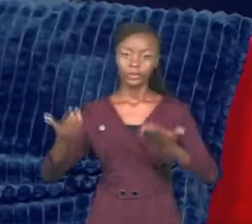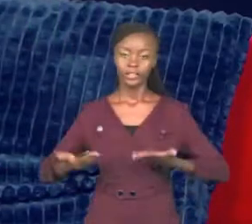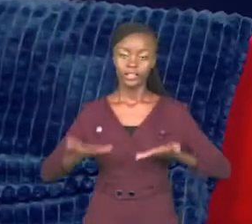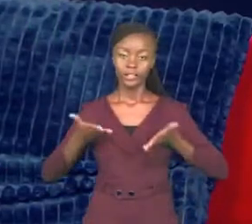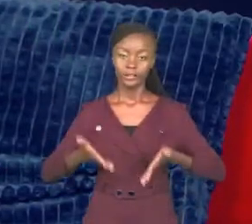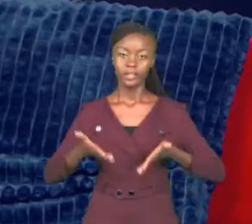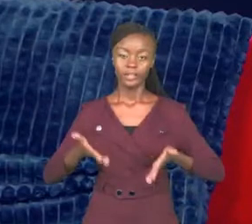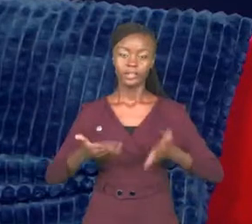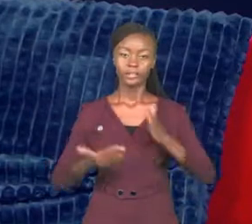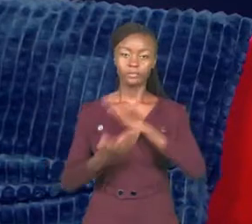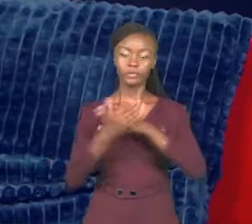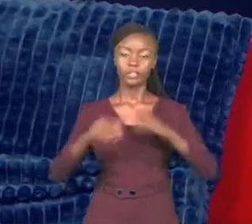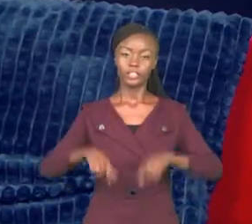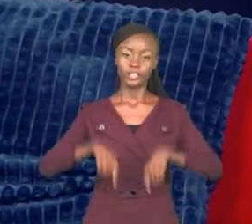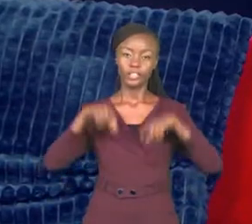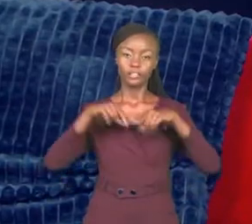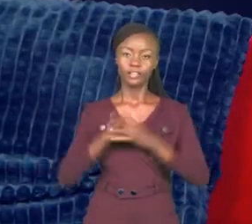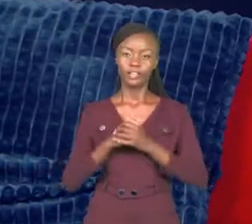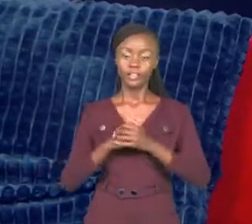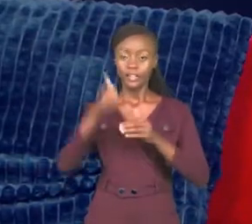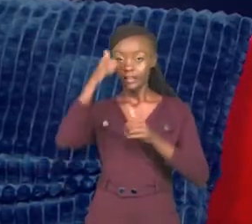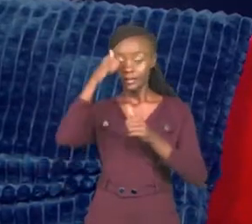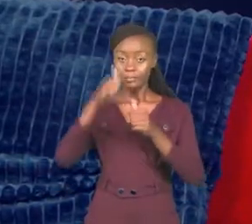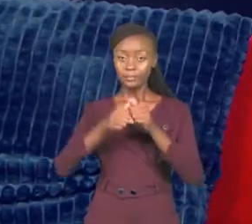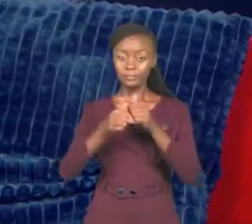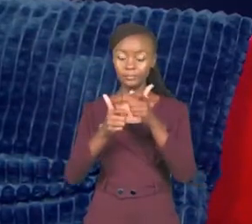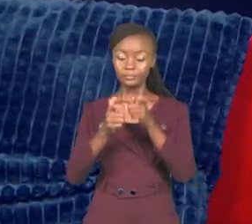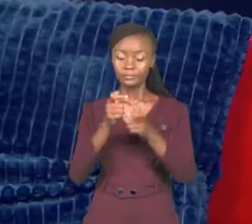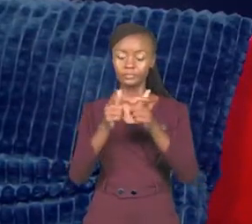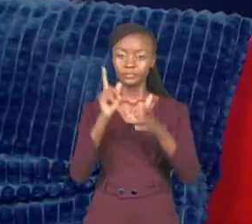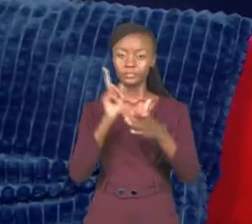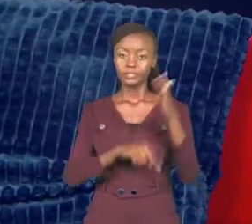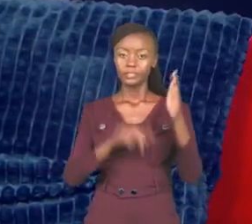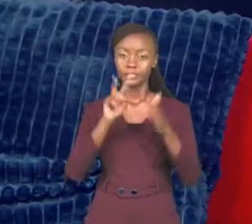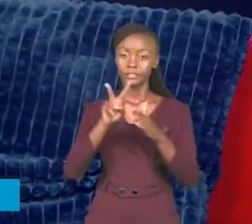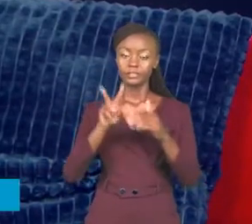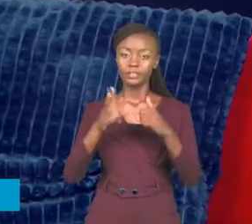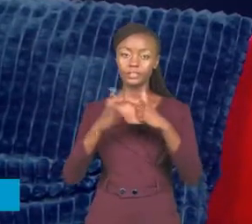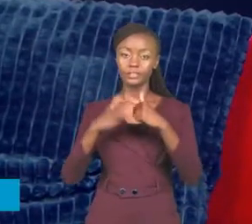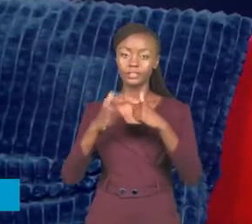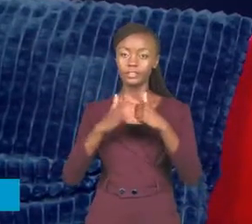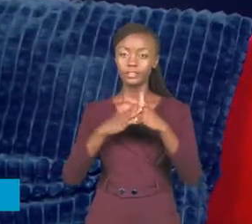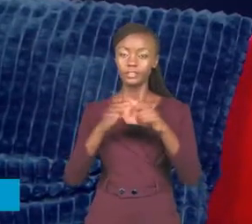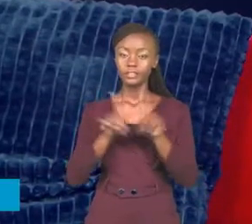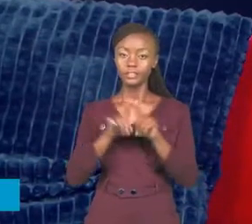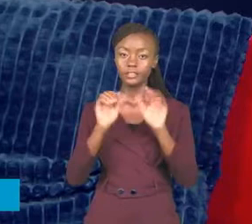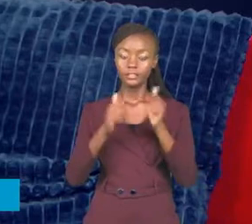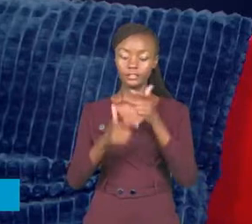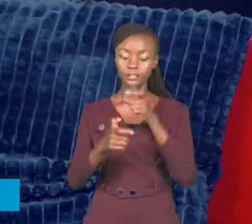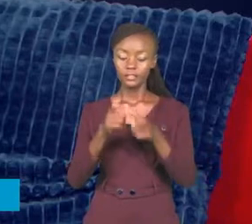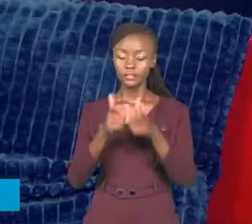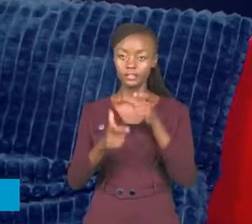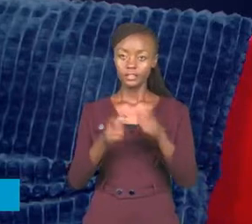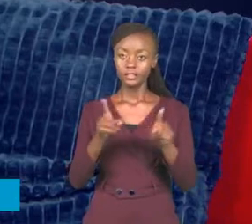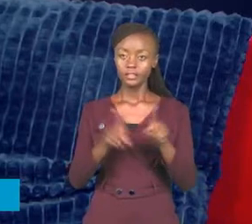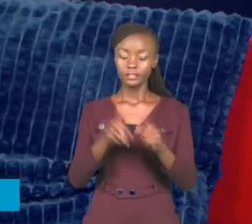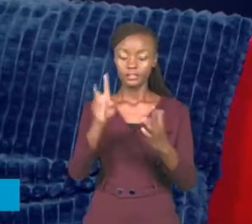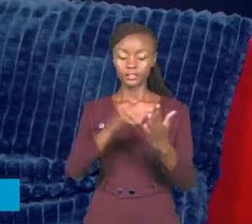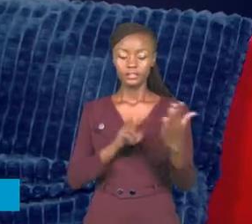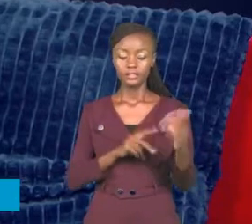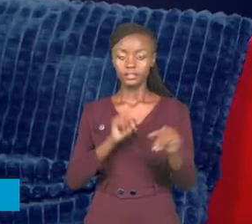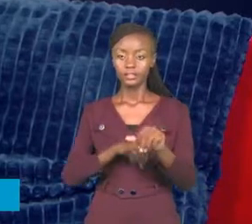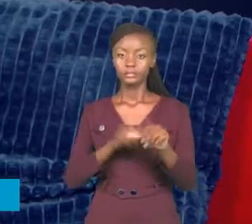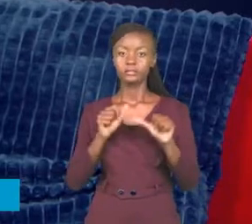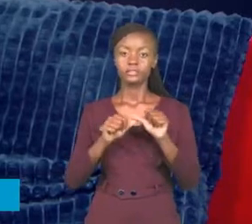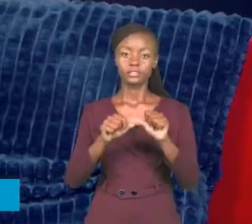right, welcome back to Morning Live. I'll remind you, SMS lines are open, 22999. You can actually send us your SMS. We'll be sampling them as we go